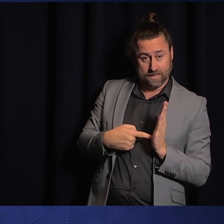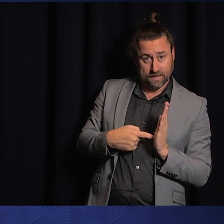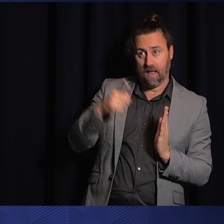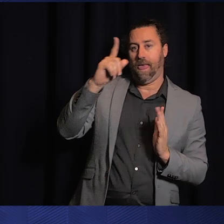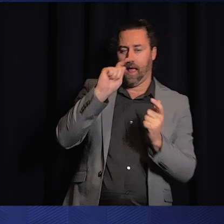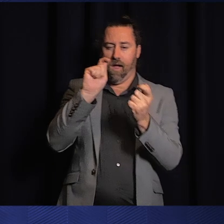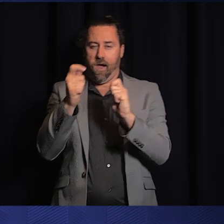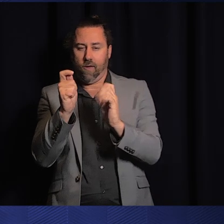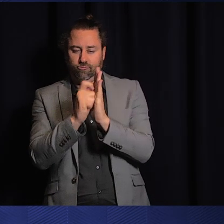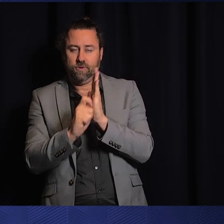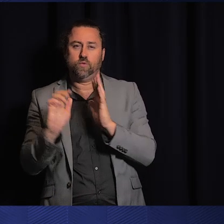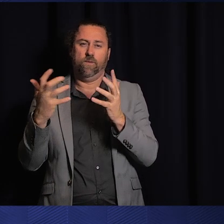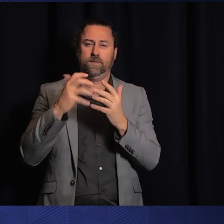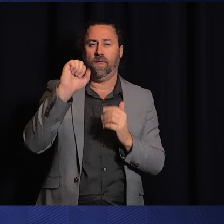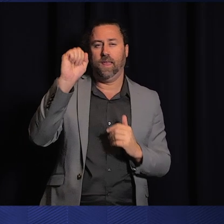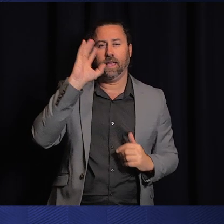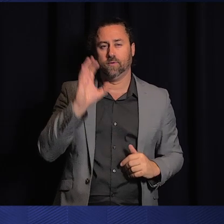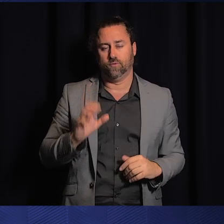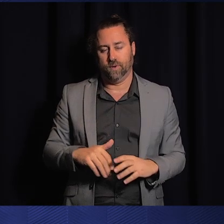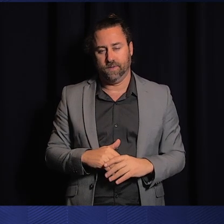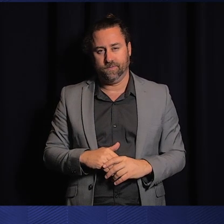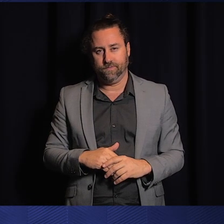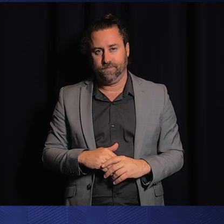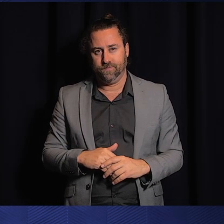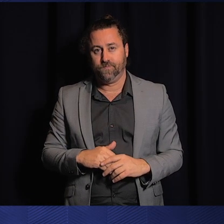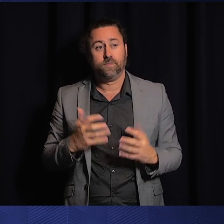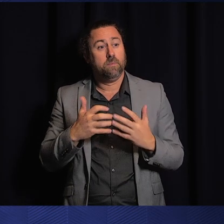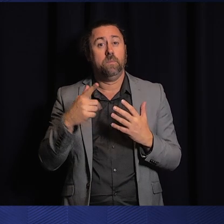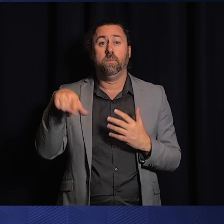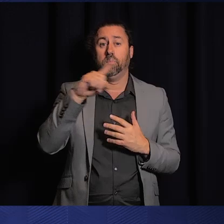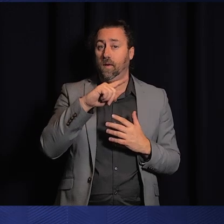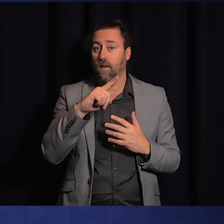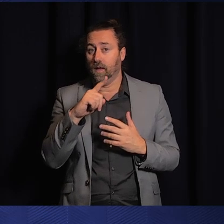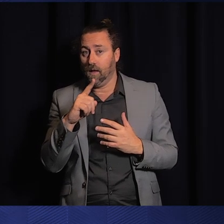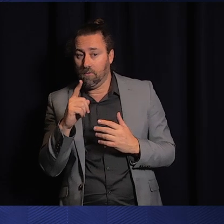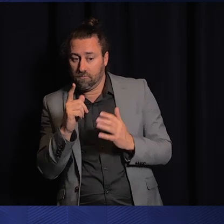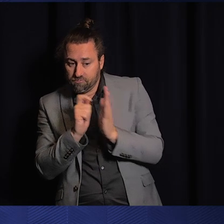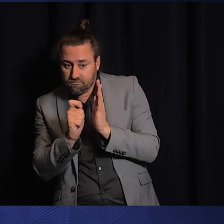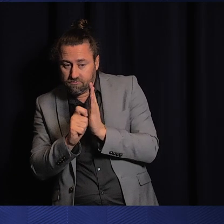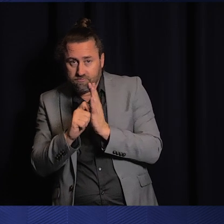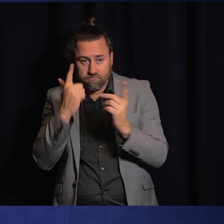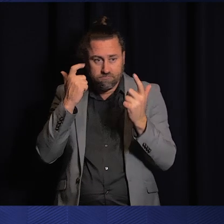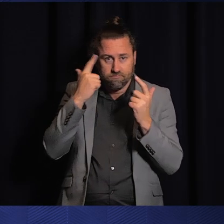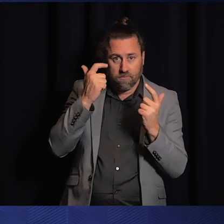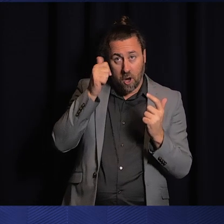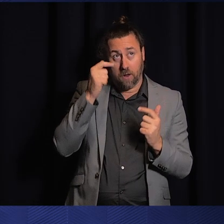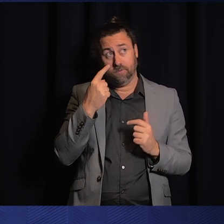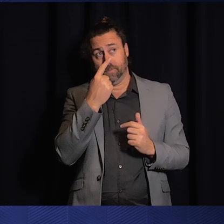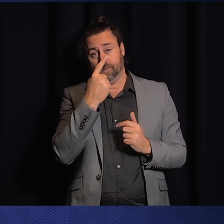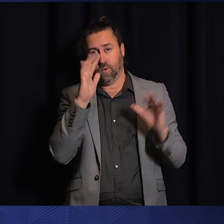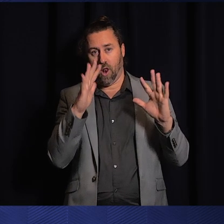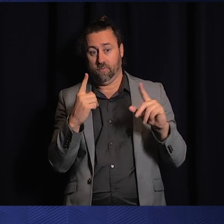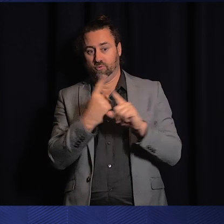strategy on this. Many development partners are designing their future programs with major emphasis on climate change